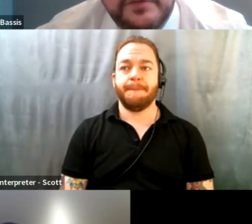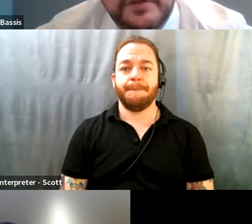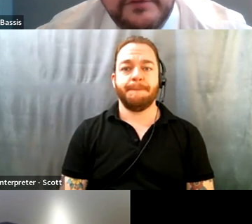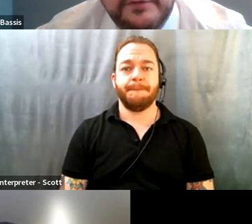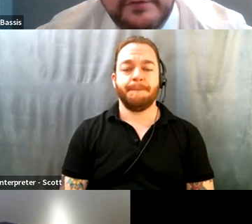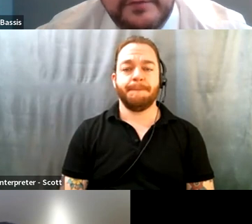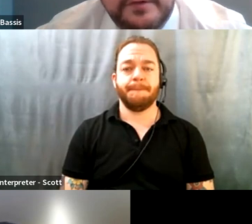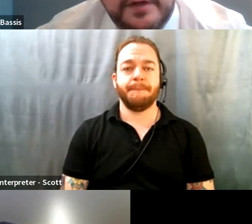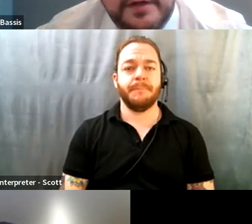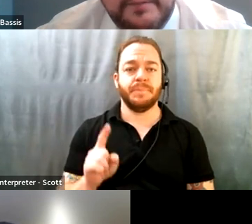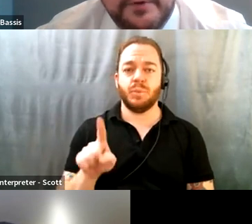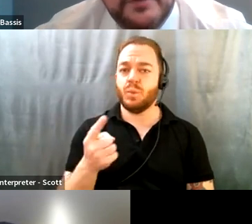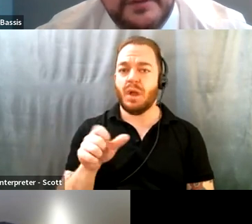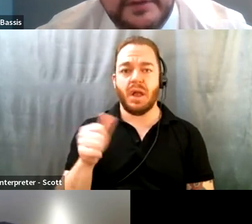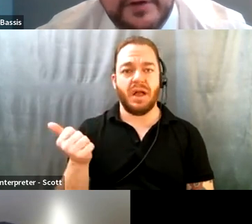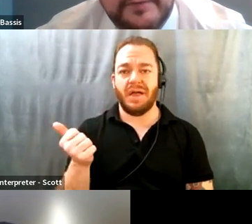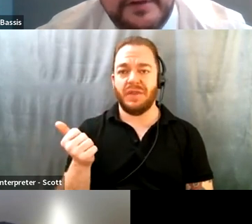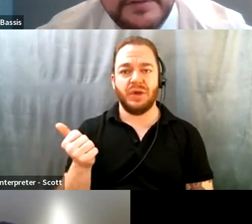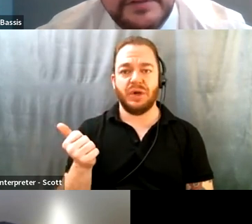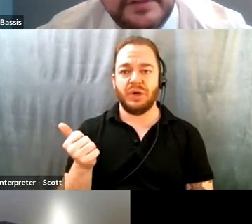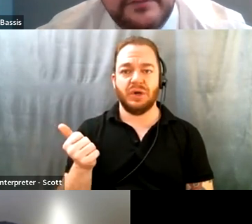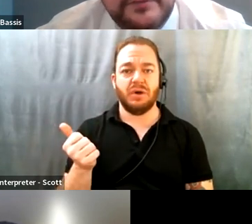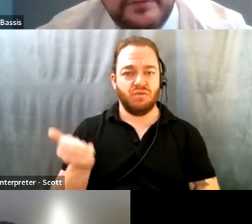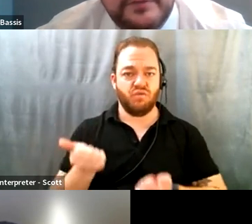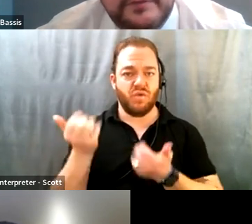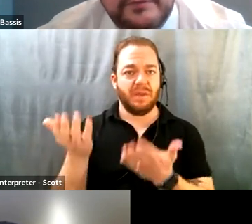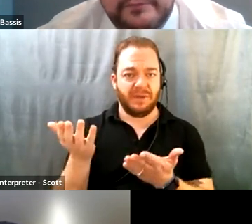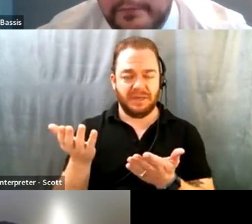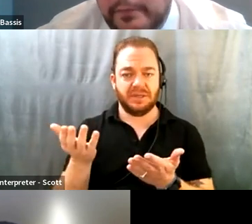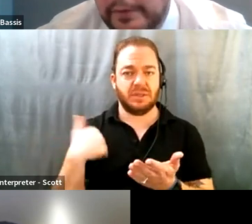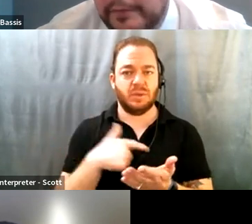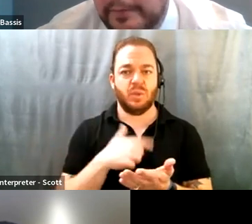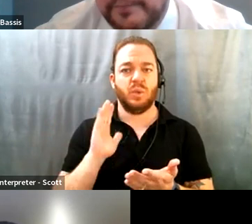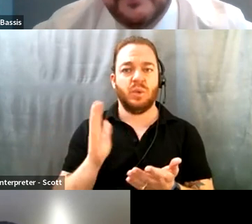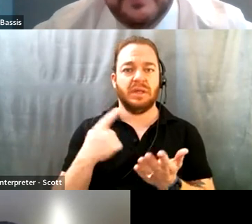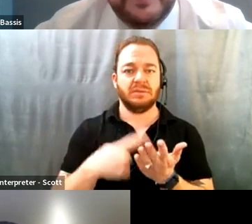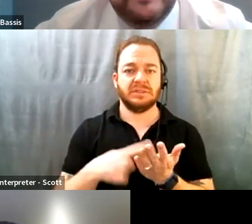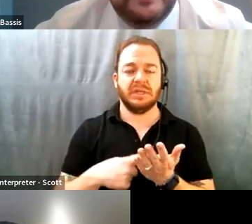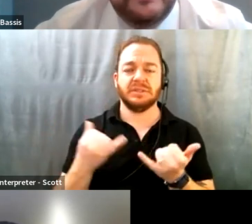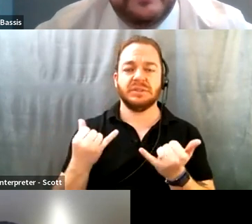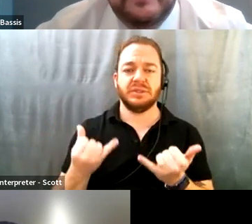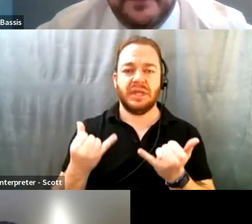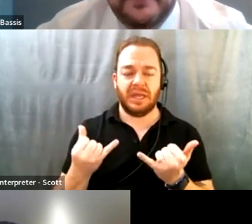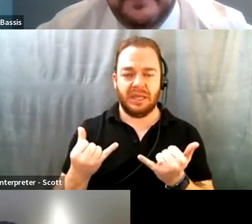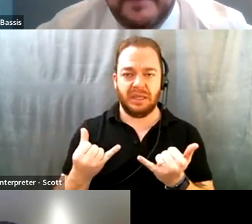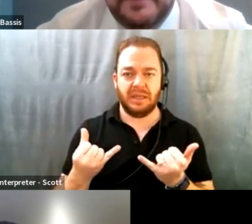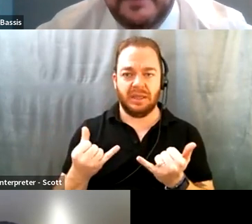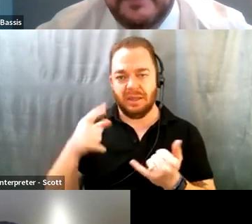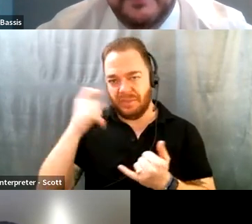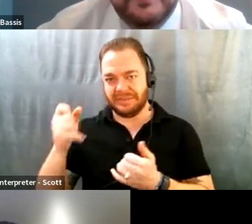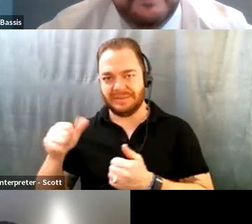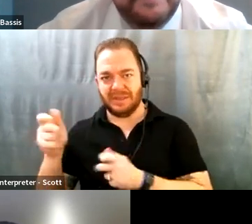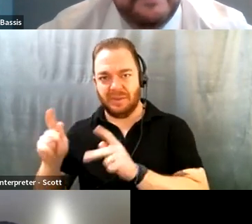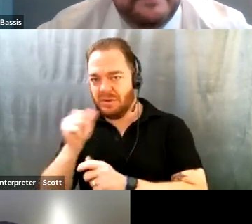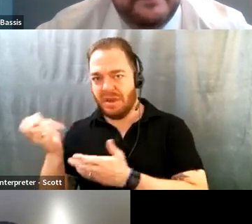So the only other percolating recommendation that we were going to be able to talk about today, due to folks not